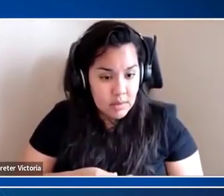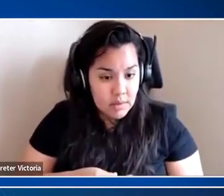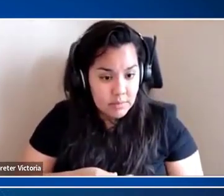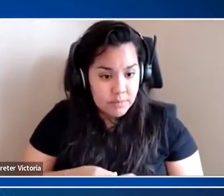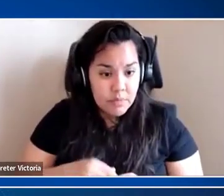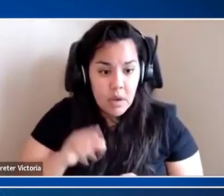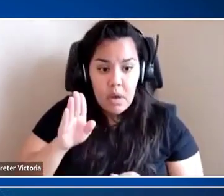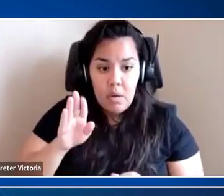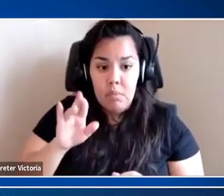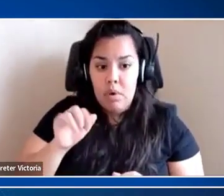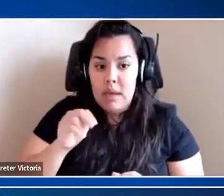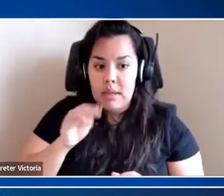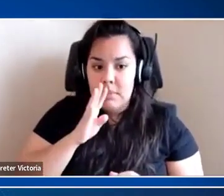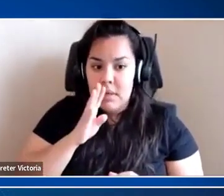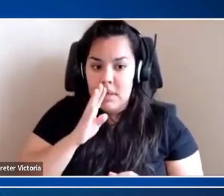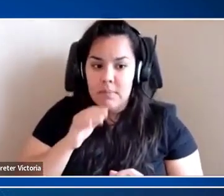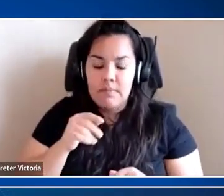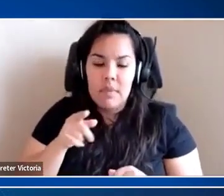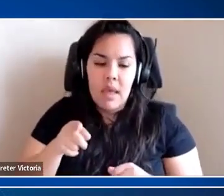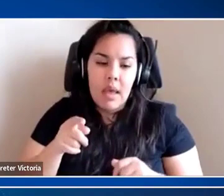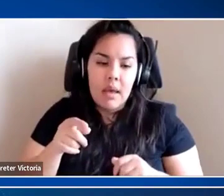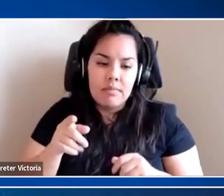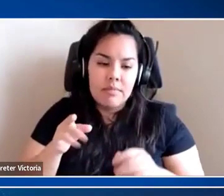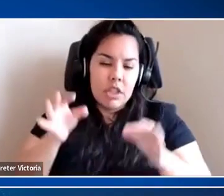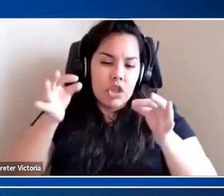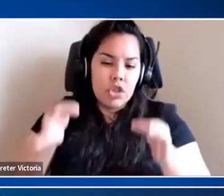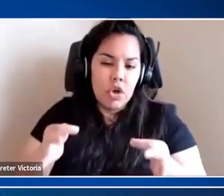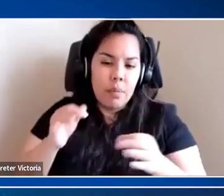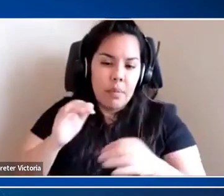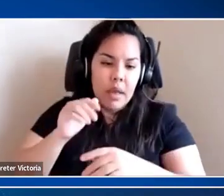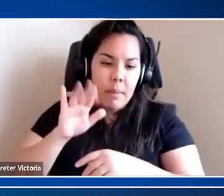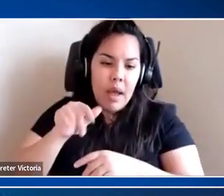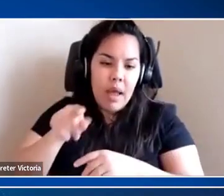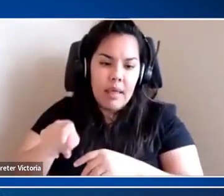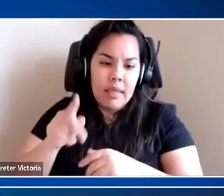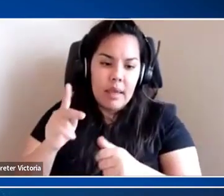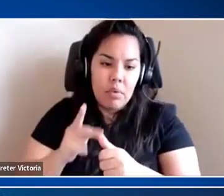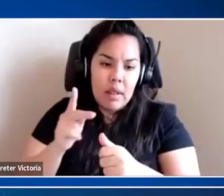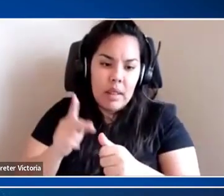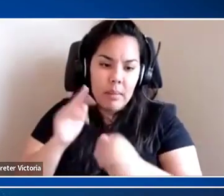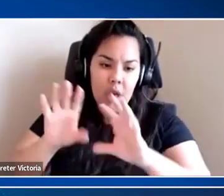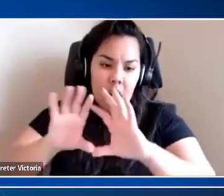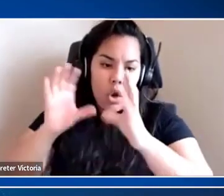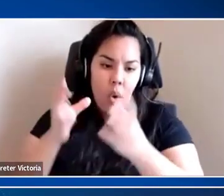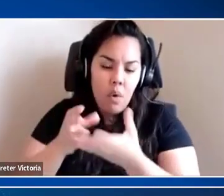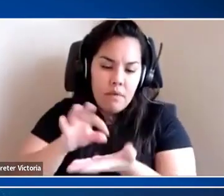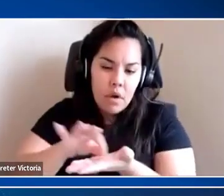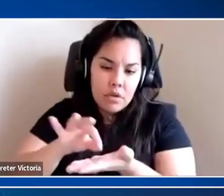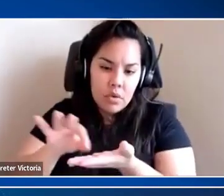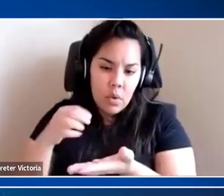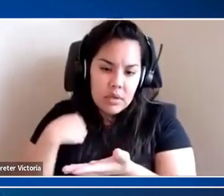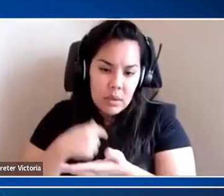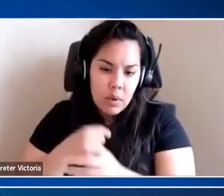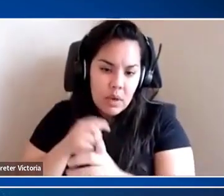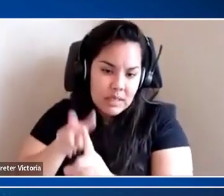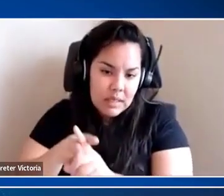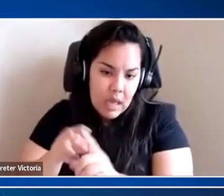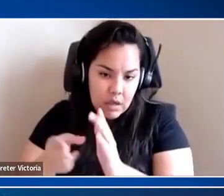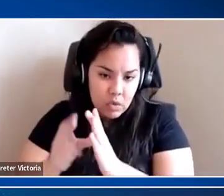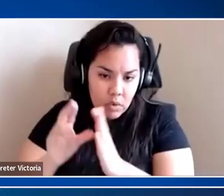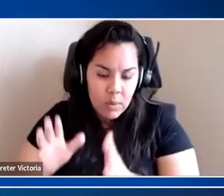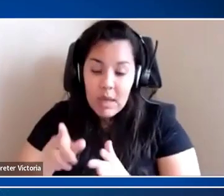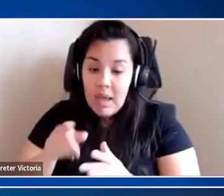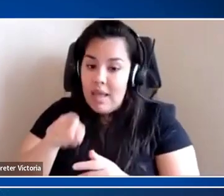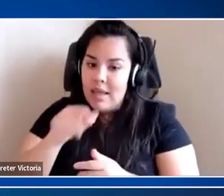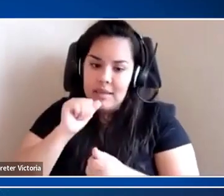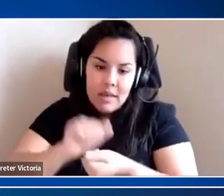So that's still determined by the preliminary overall scores from the assigned reviewers. And that's not changing. They're